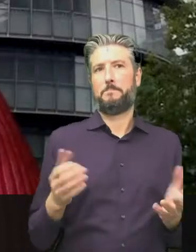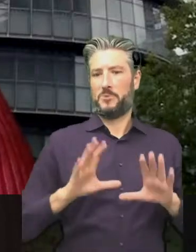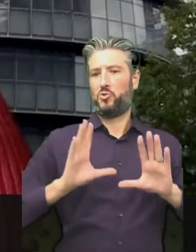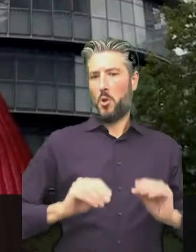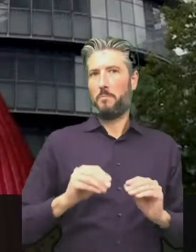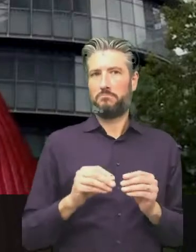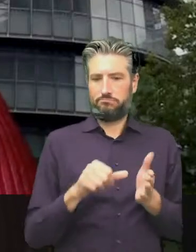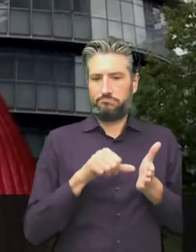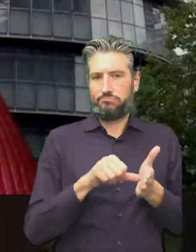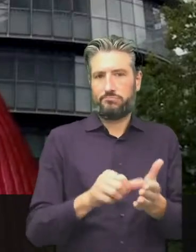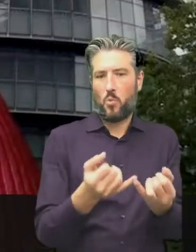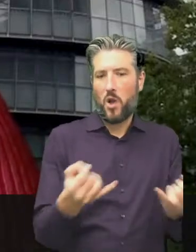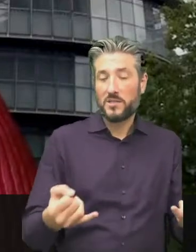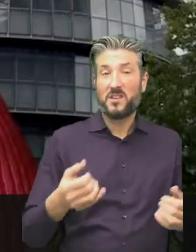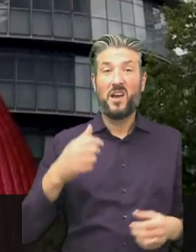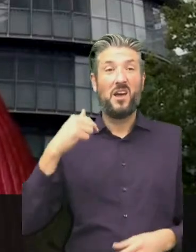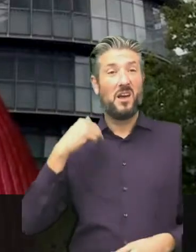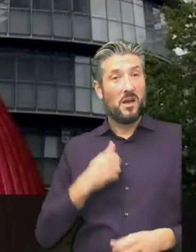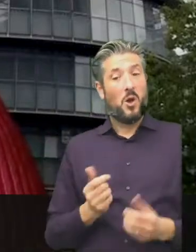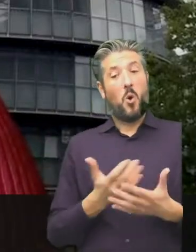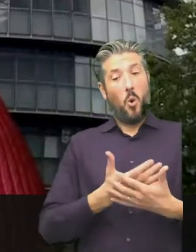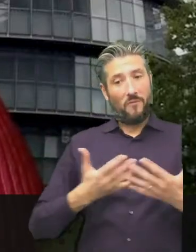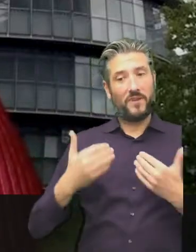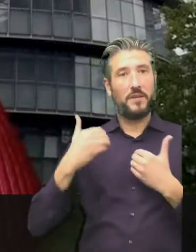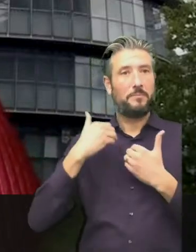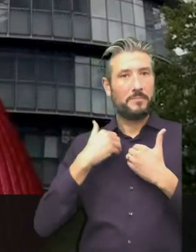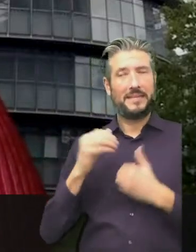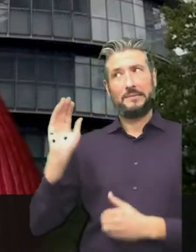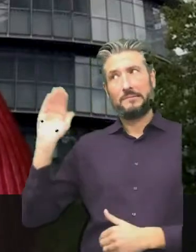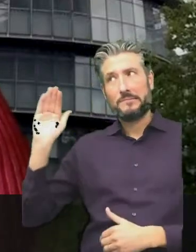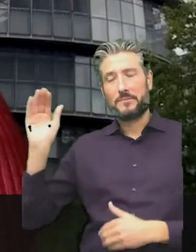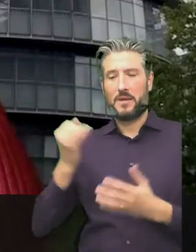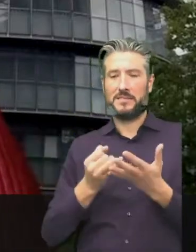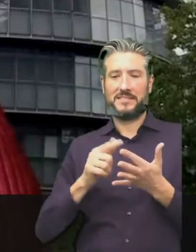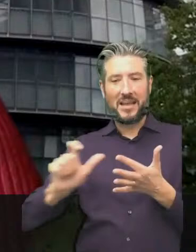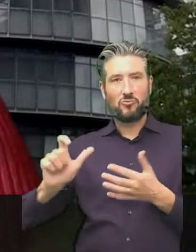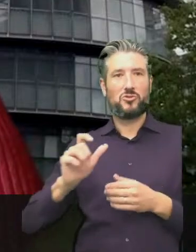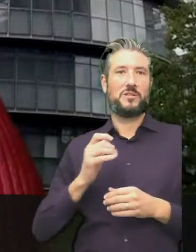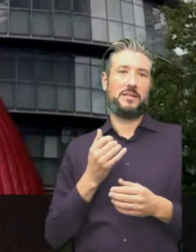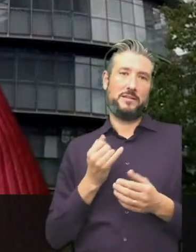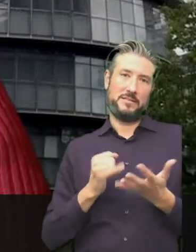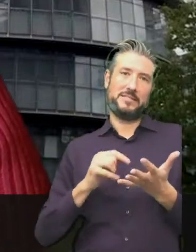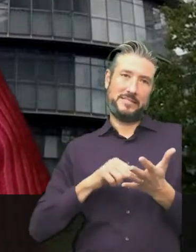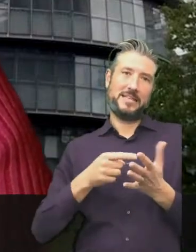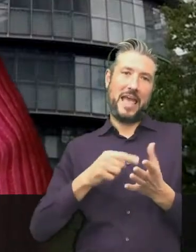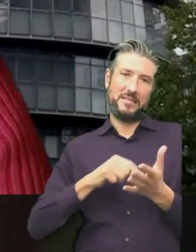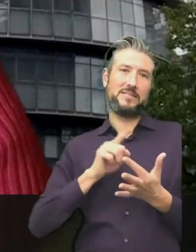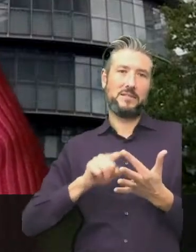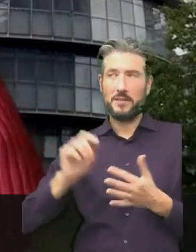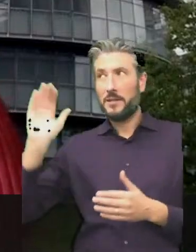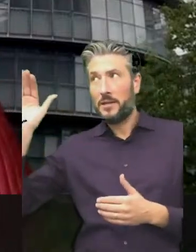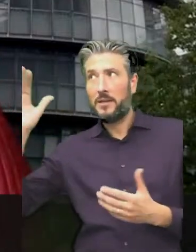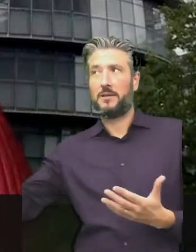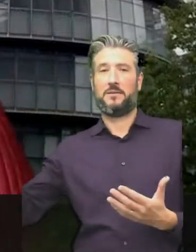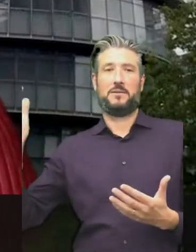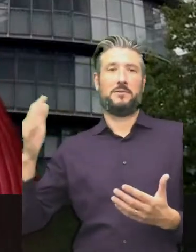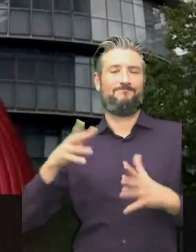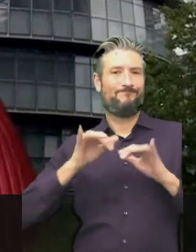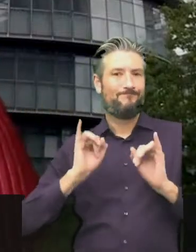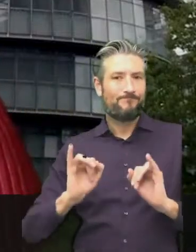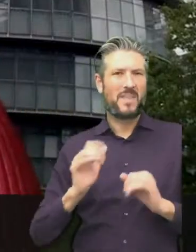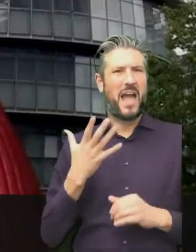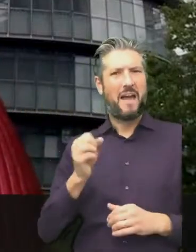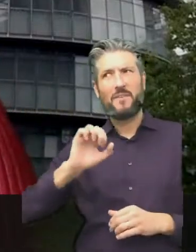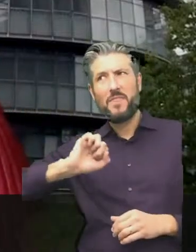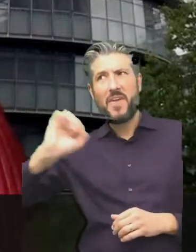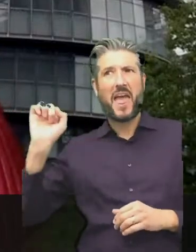chasing and beating up the Secretary of State in terms of the inappropriate use of the algorithm,